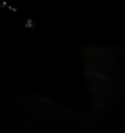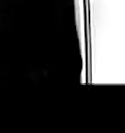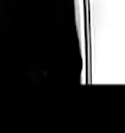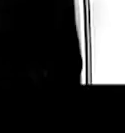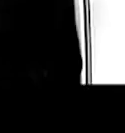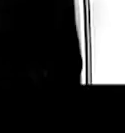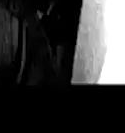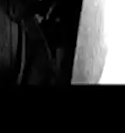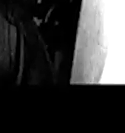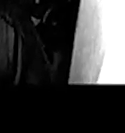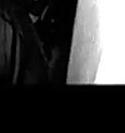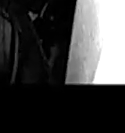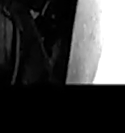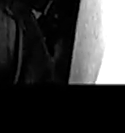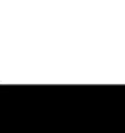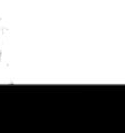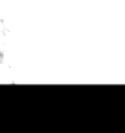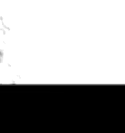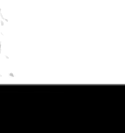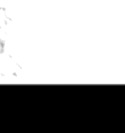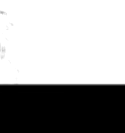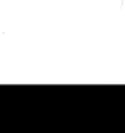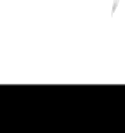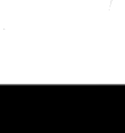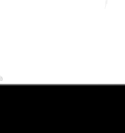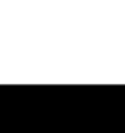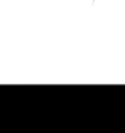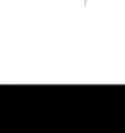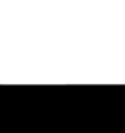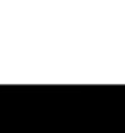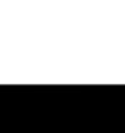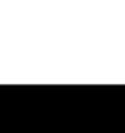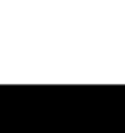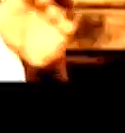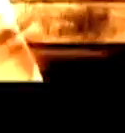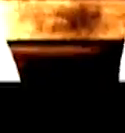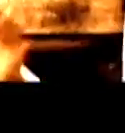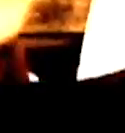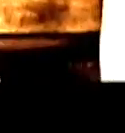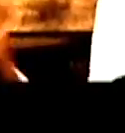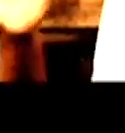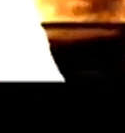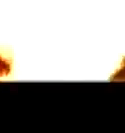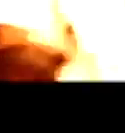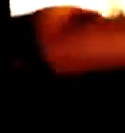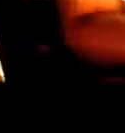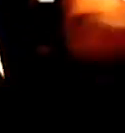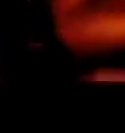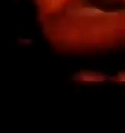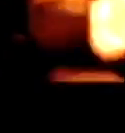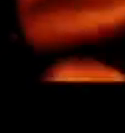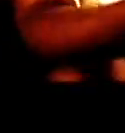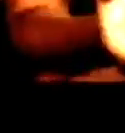be contented to charm the birds of the